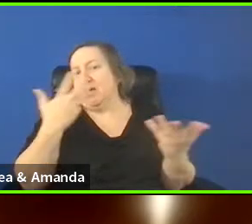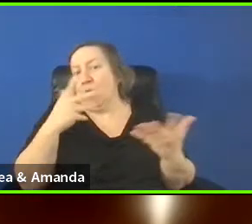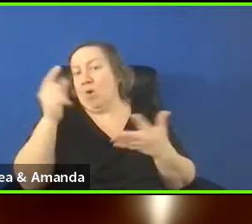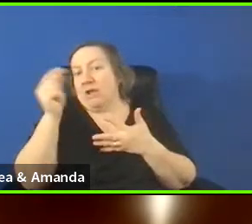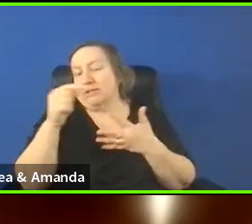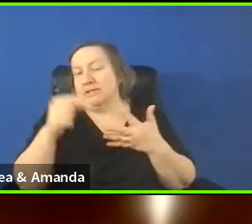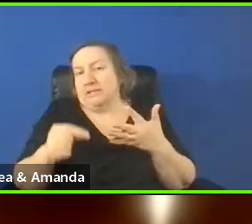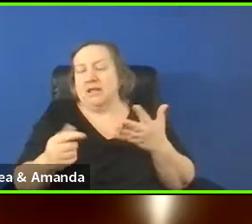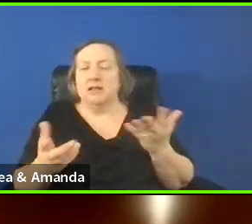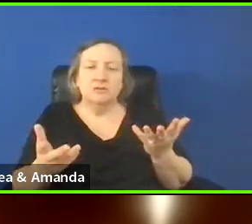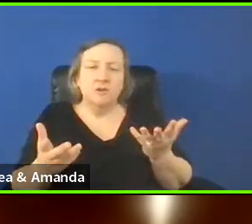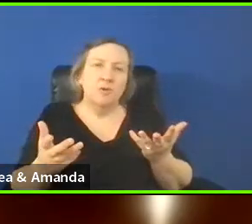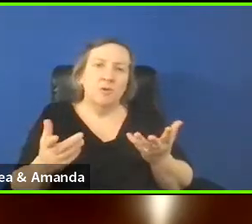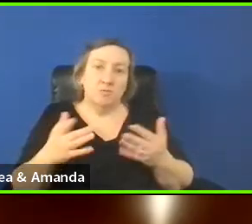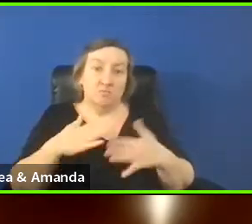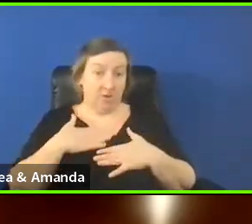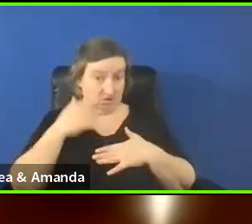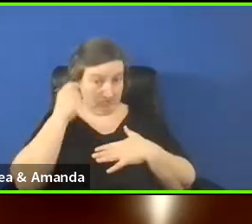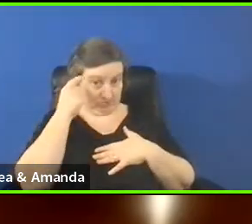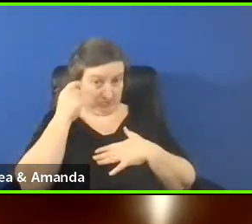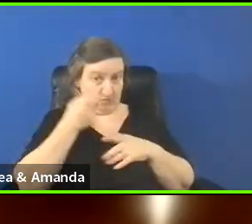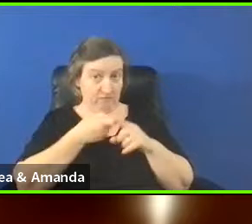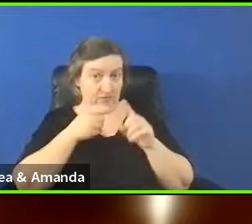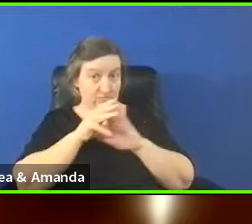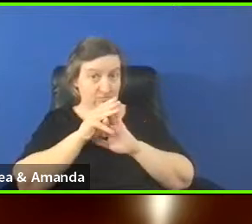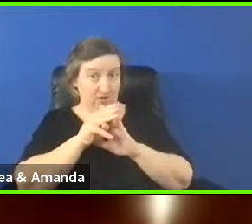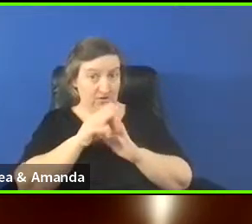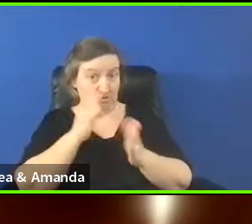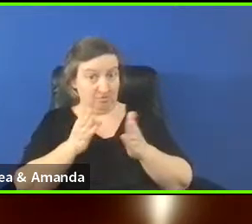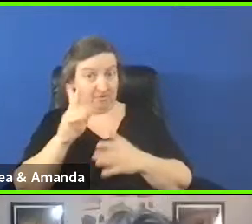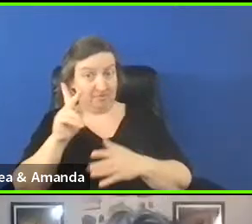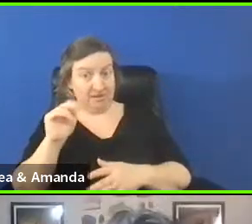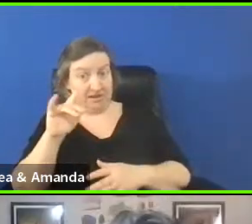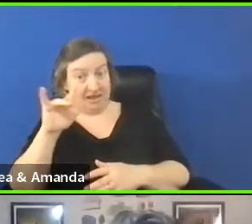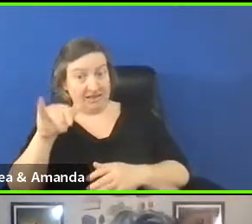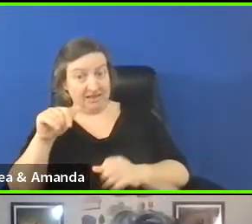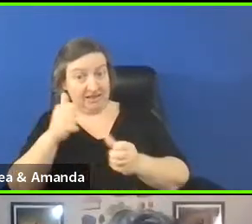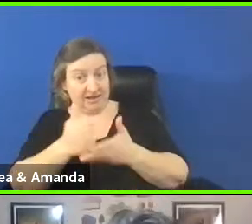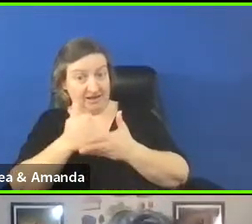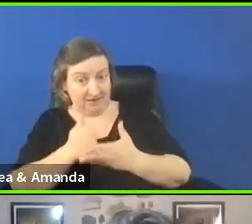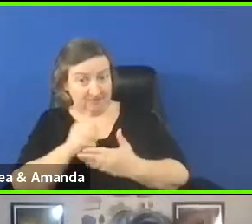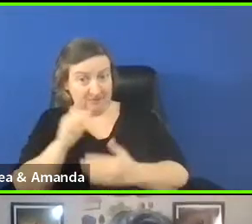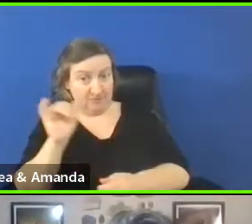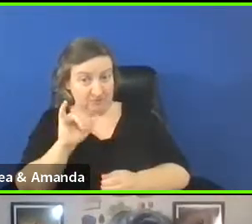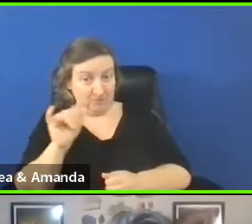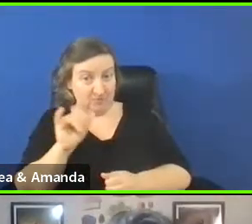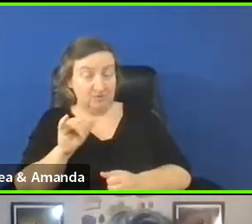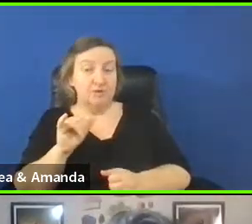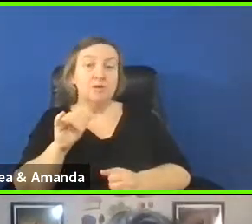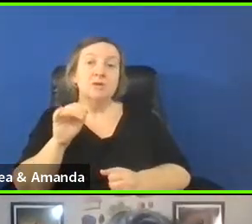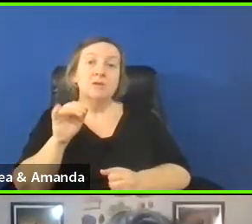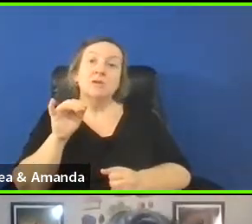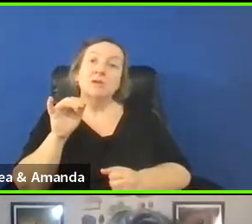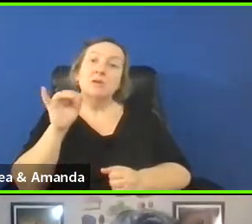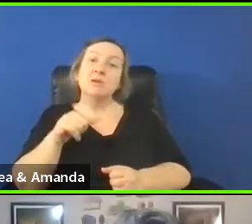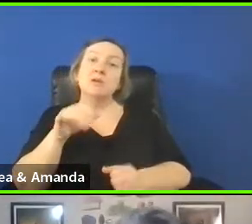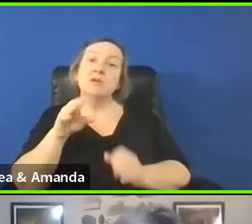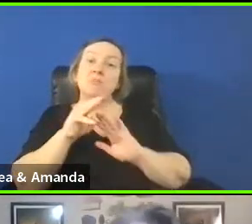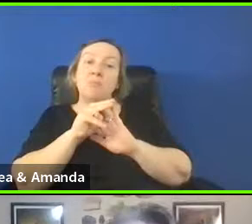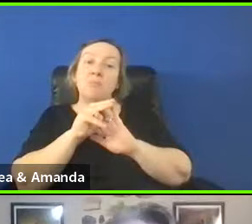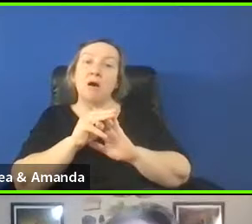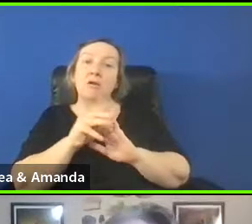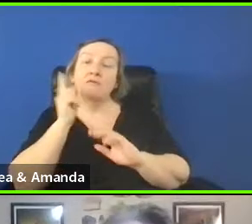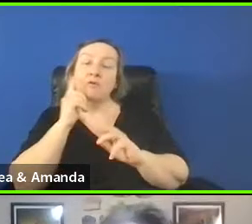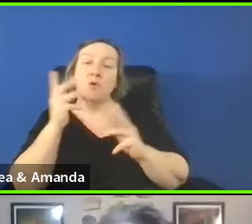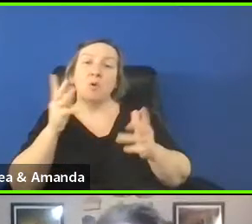detail, like as far as I know from the model, and maybe Kelly can help here. It's modeled for